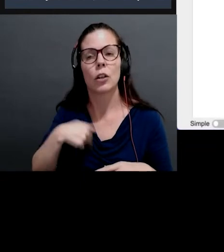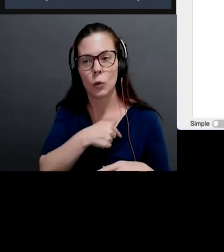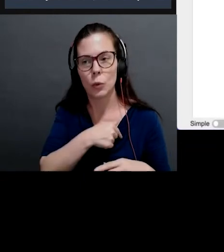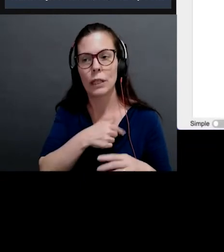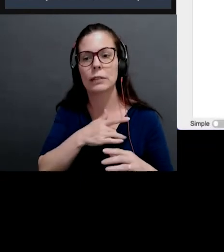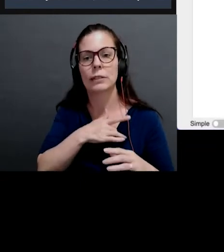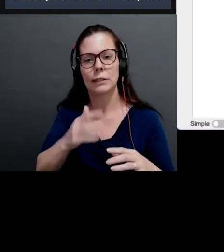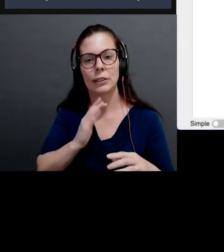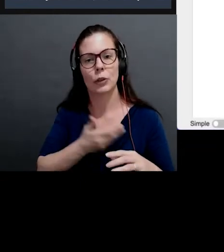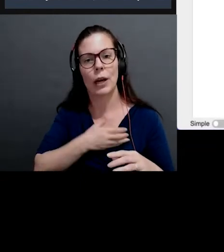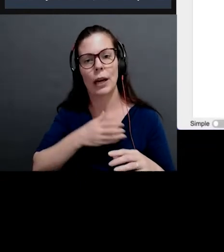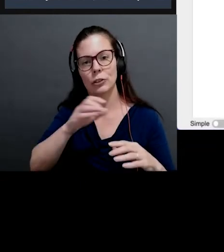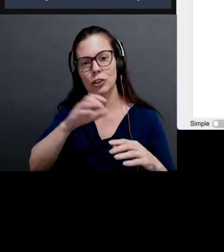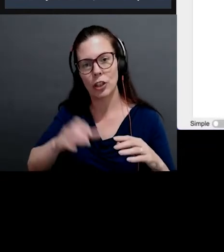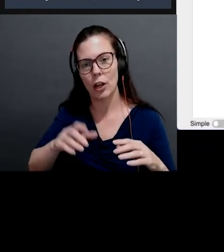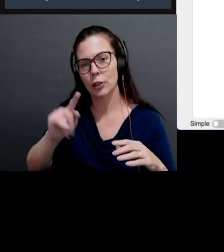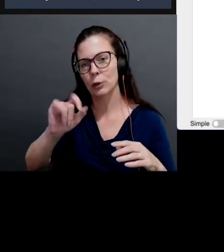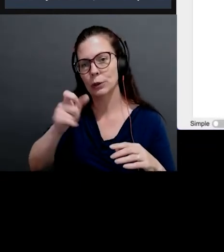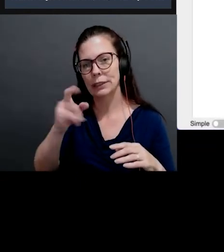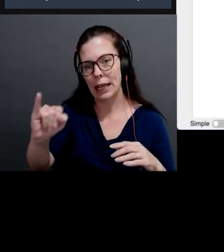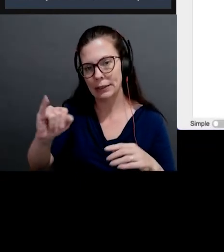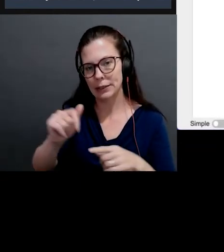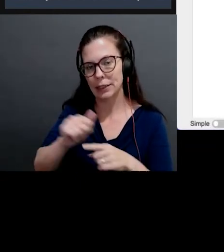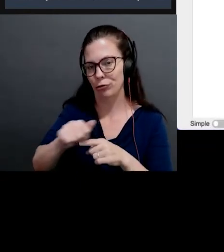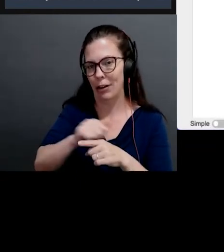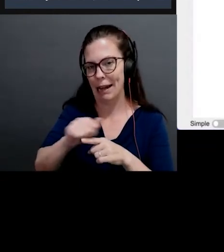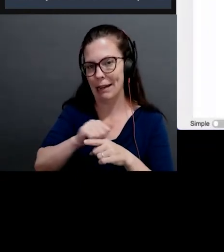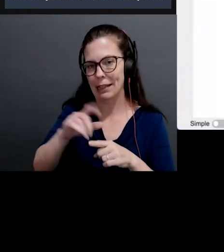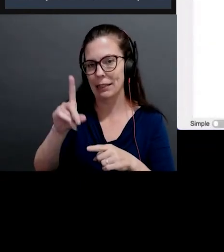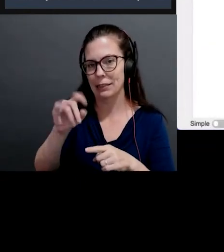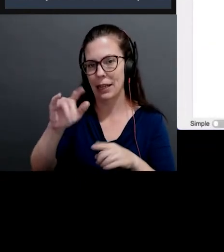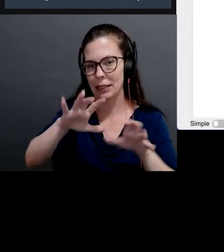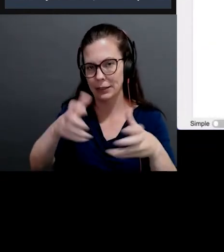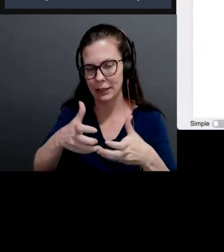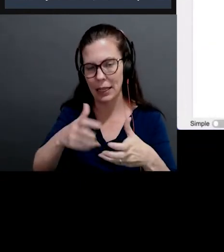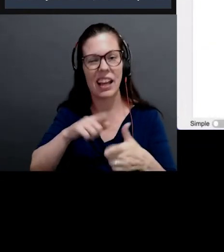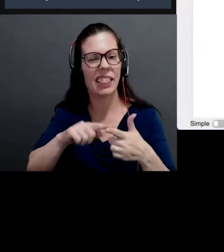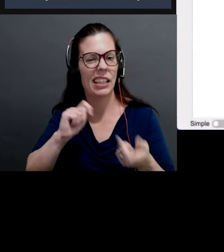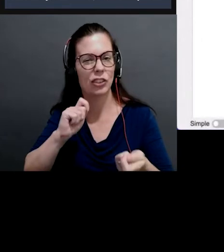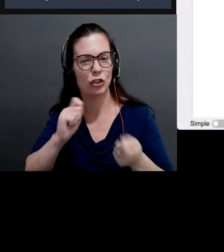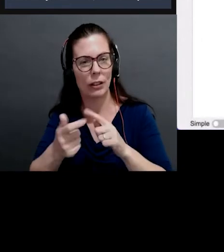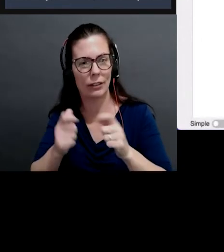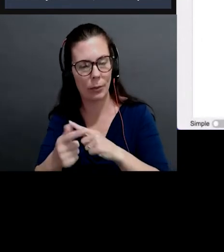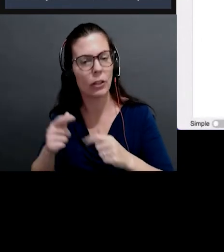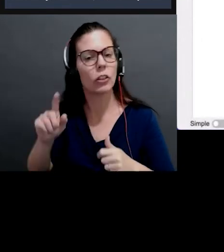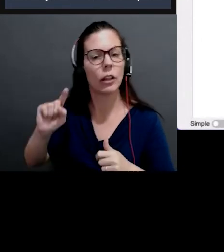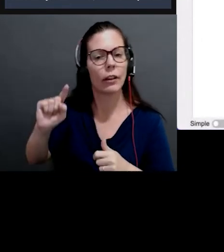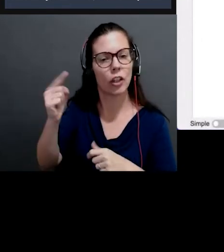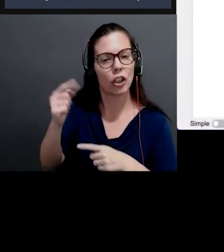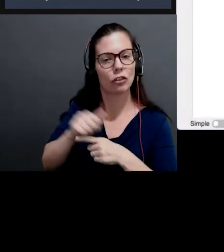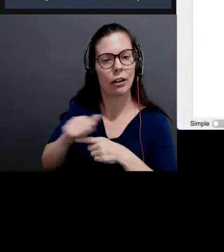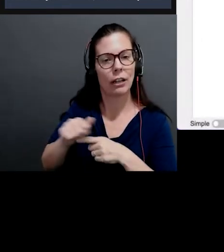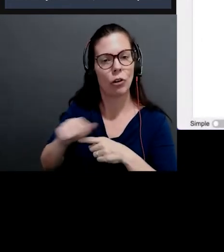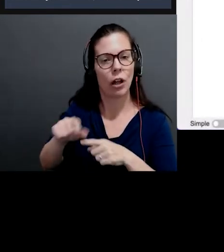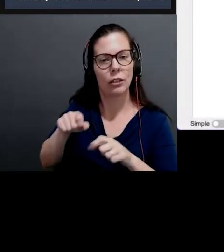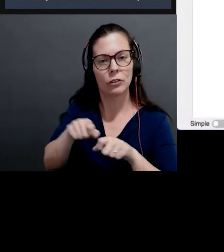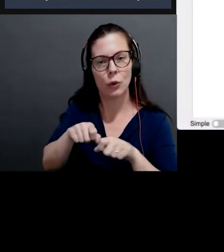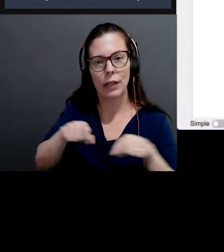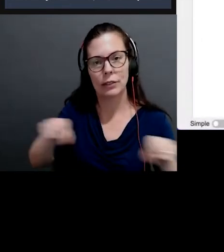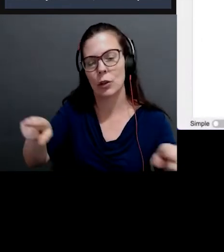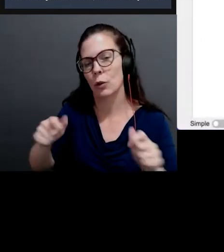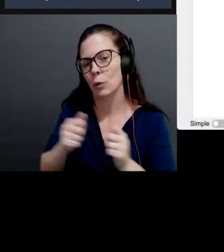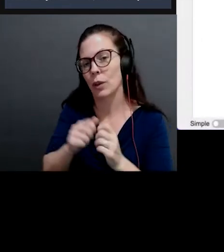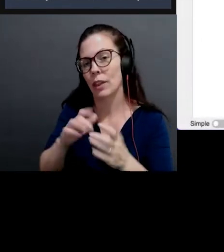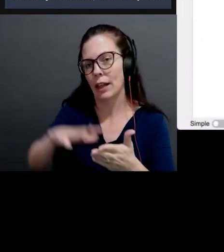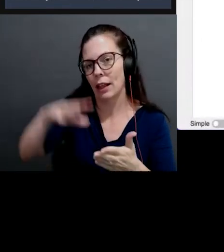Chicago taxi trading data set. We will do data transformations. And this is the first training run that executes with the learning objective of squared